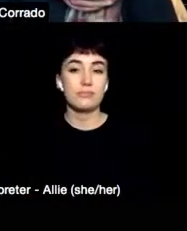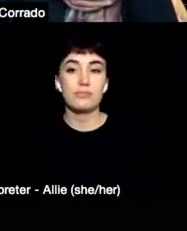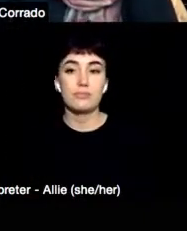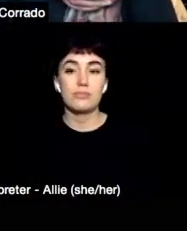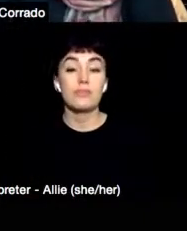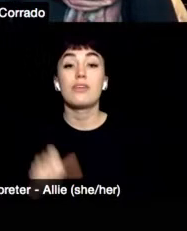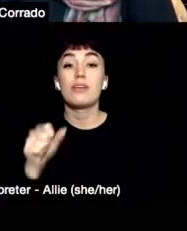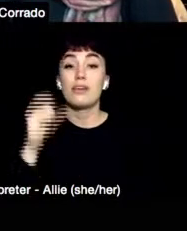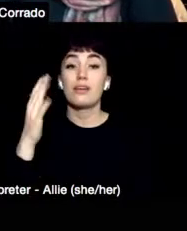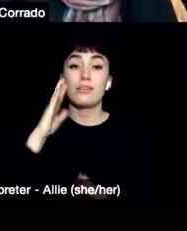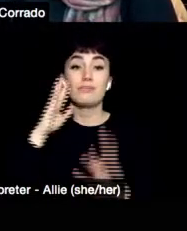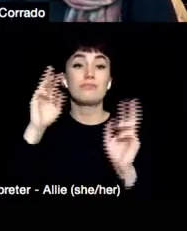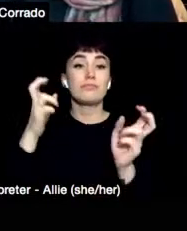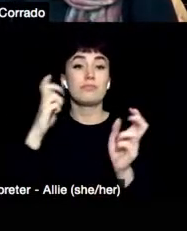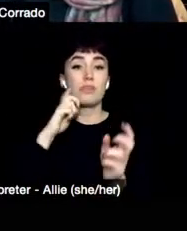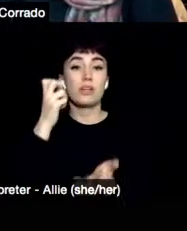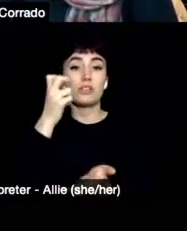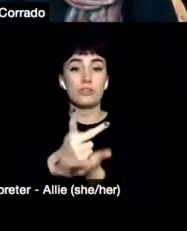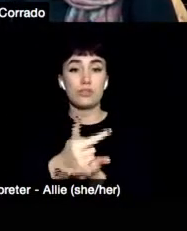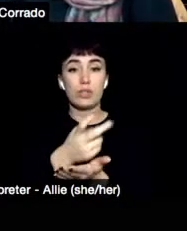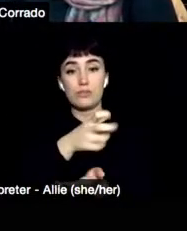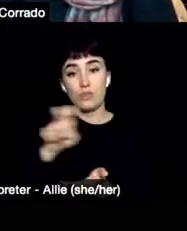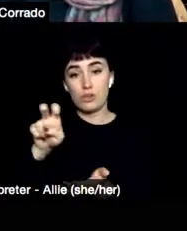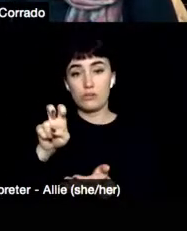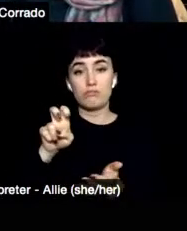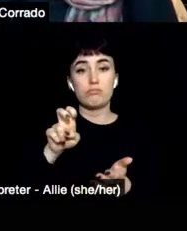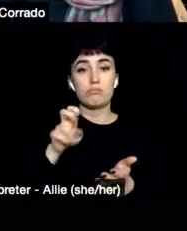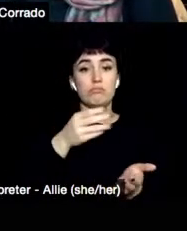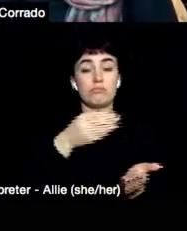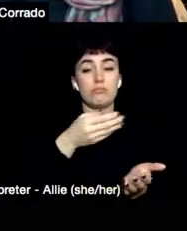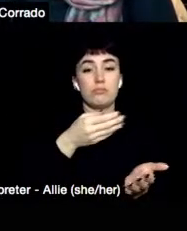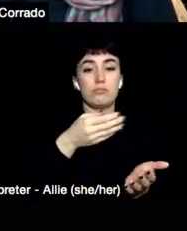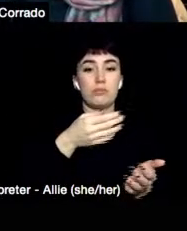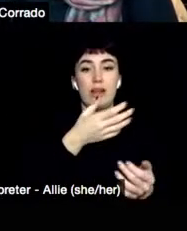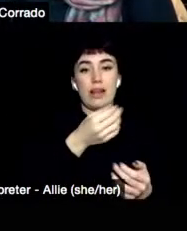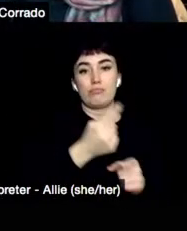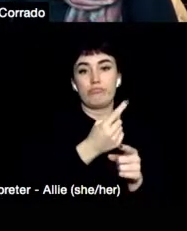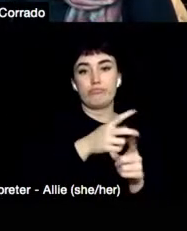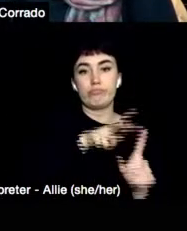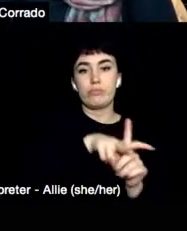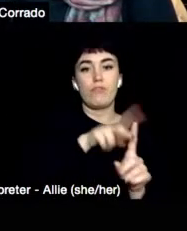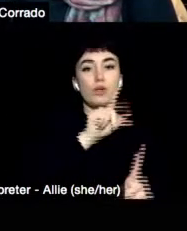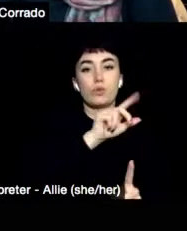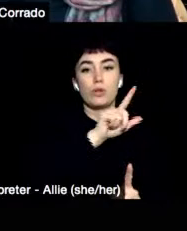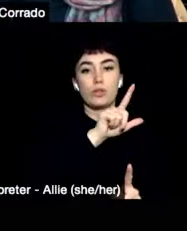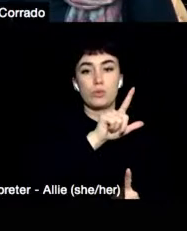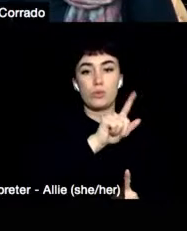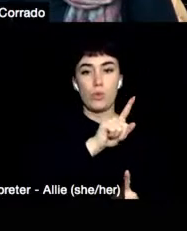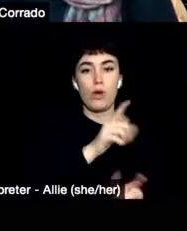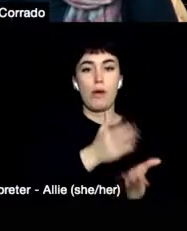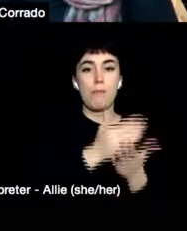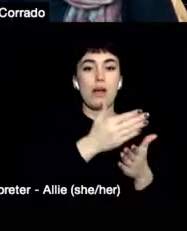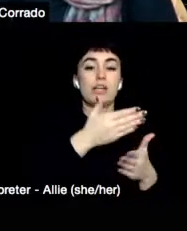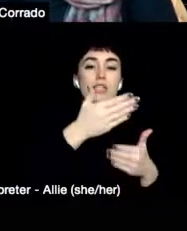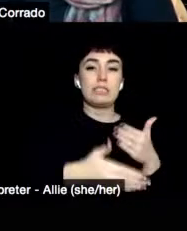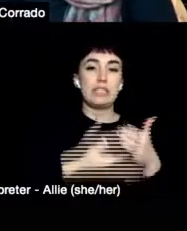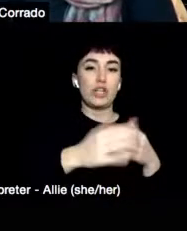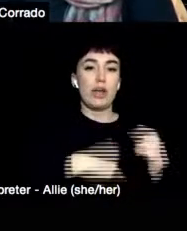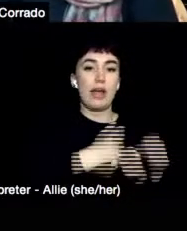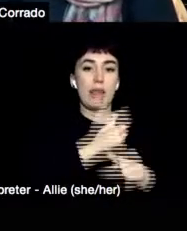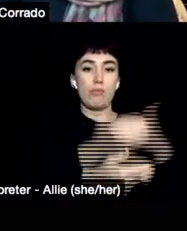Yes, the next matter seeks to authorize transfers and appropriations for 2021 budget year-end processing